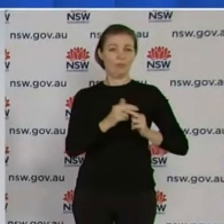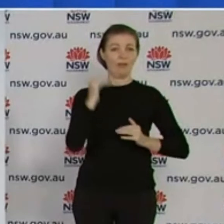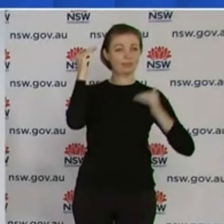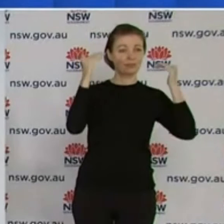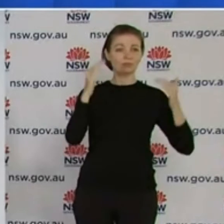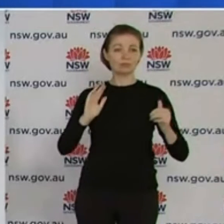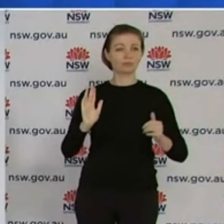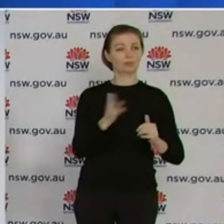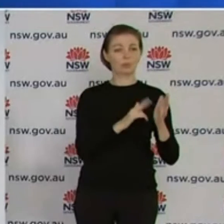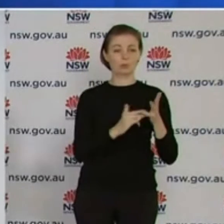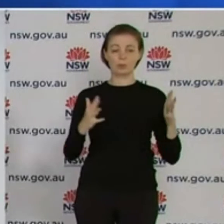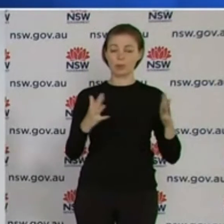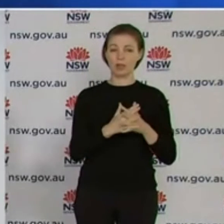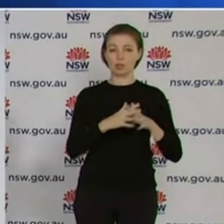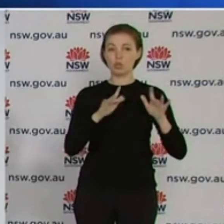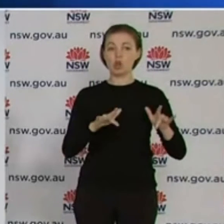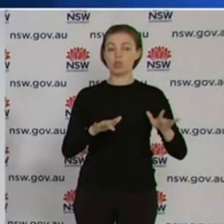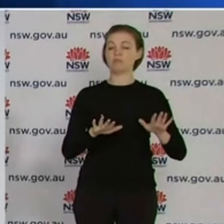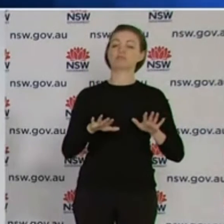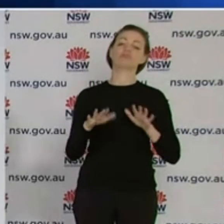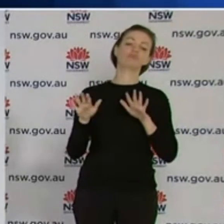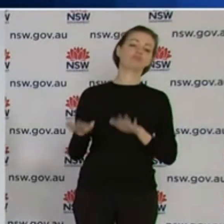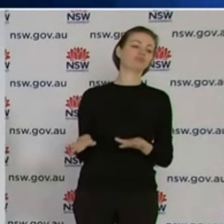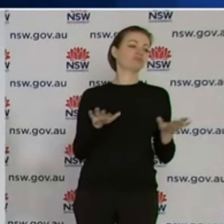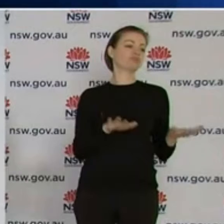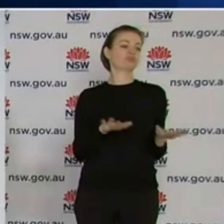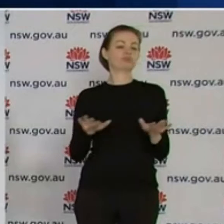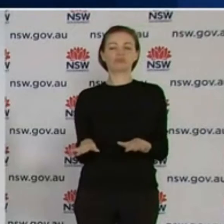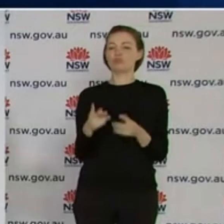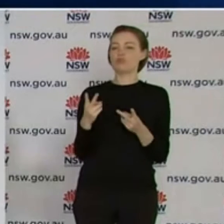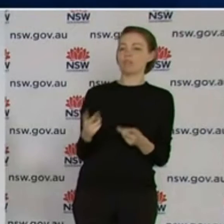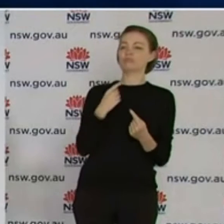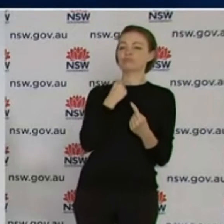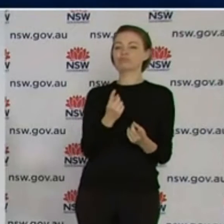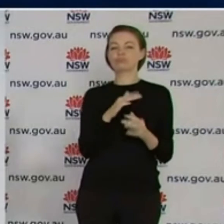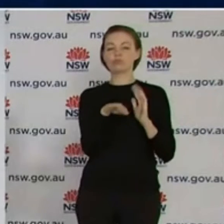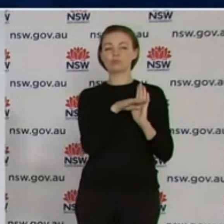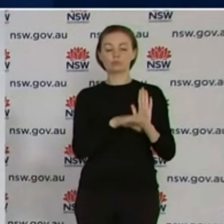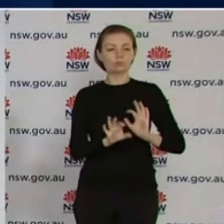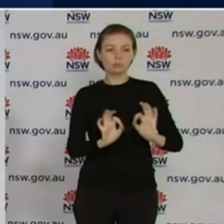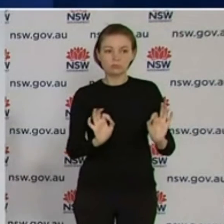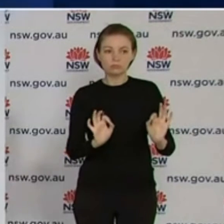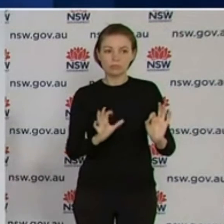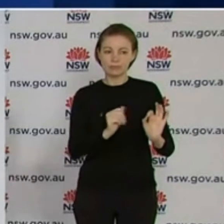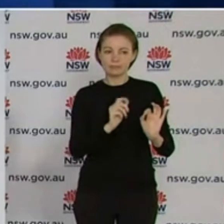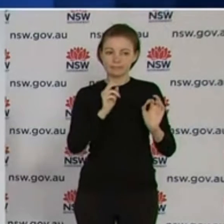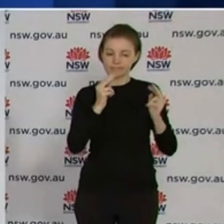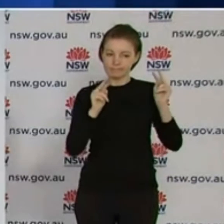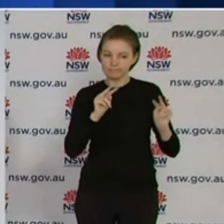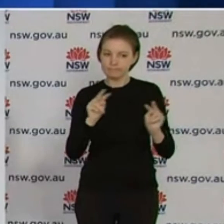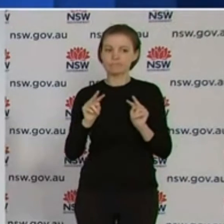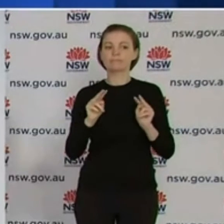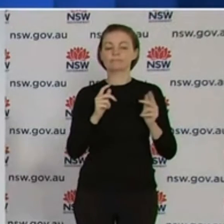down. This is not the time to kick back and think it's over. We are seeing in some of those areas of concern the reproductive rate or the